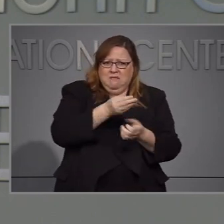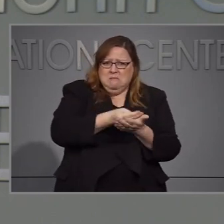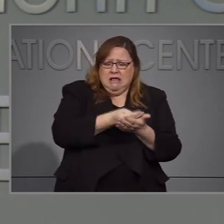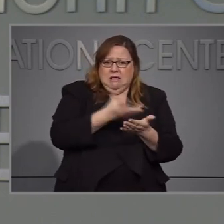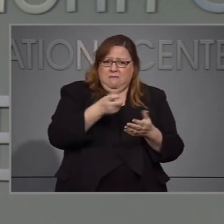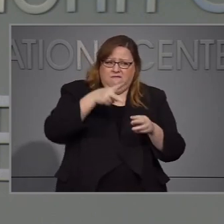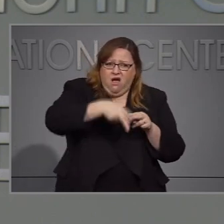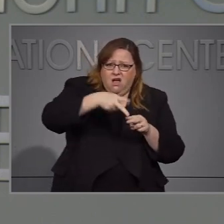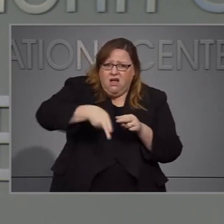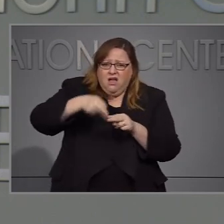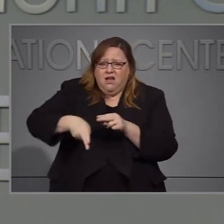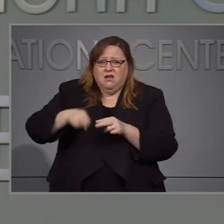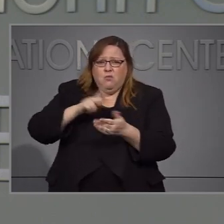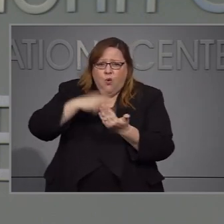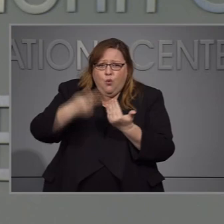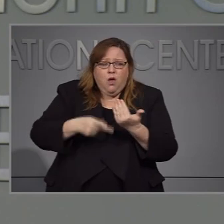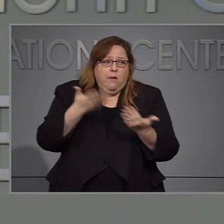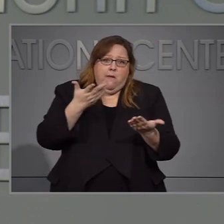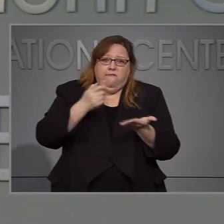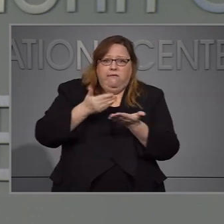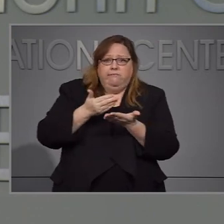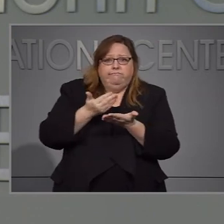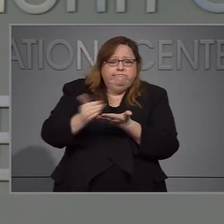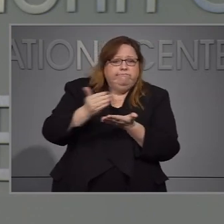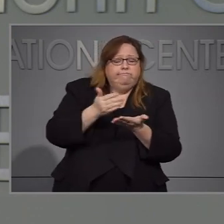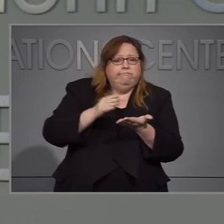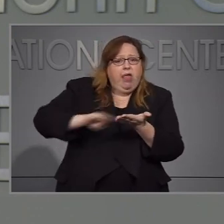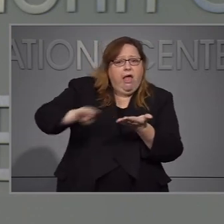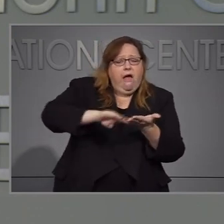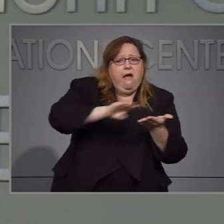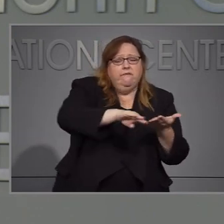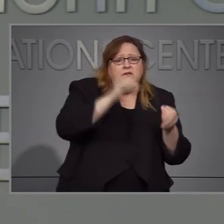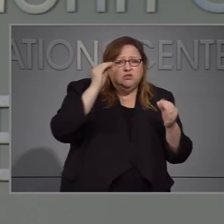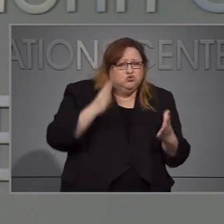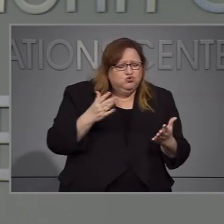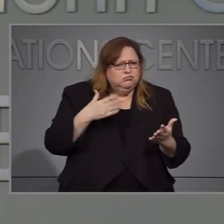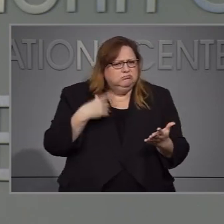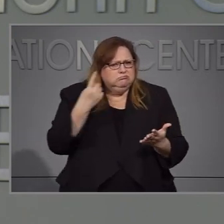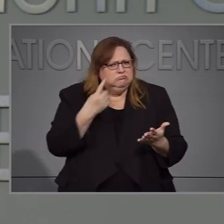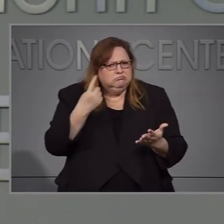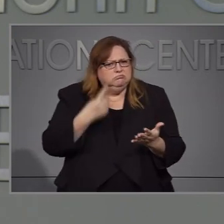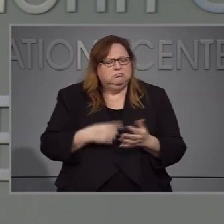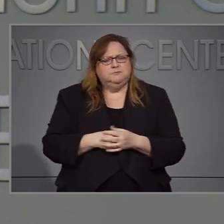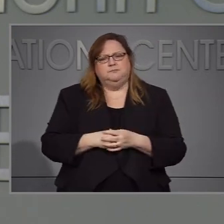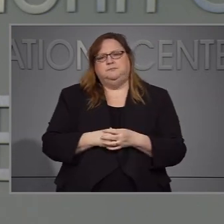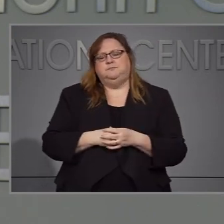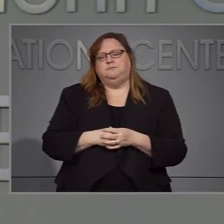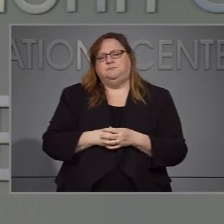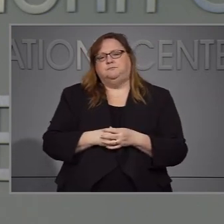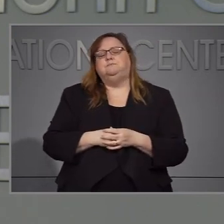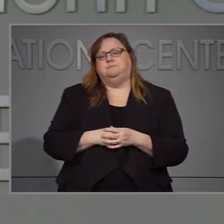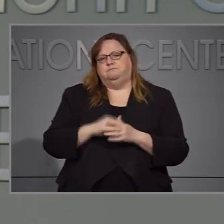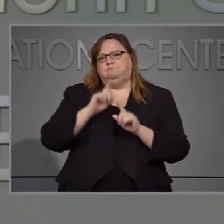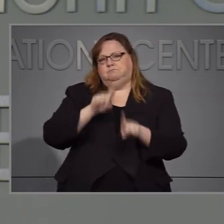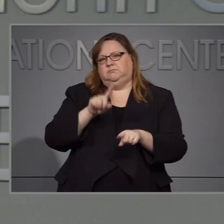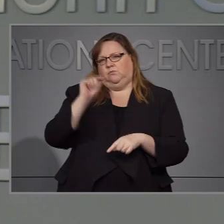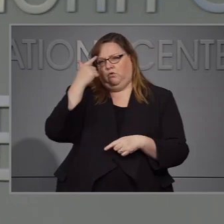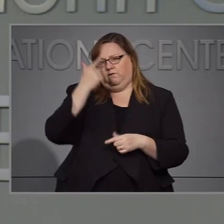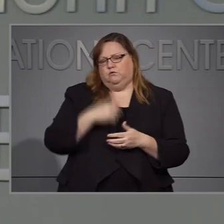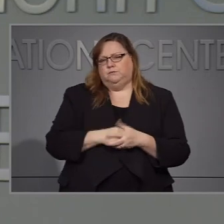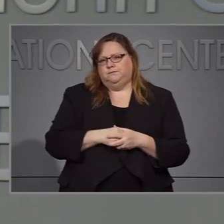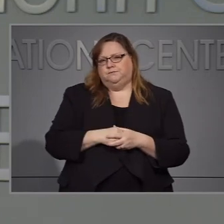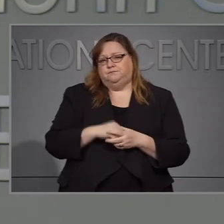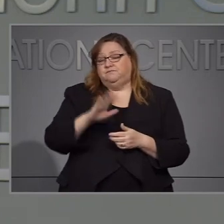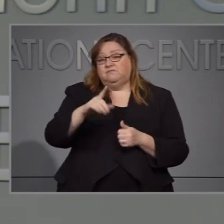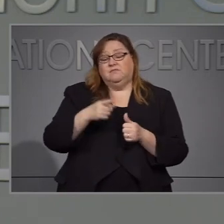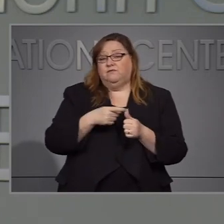off teachers? Well, first, we know that opening our schools under a Plan B is going to cost